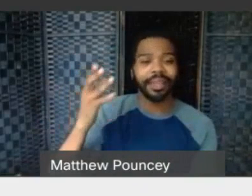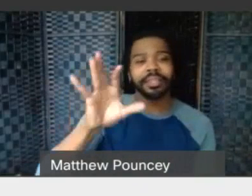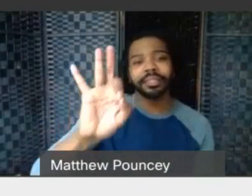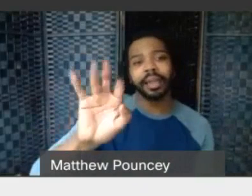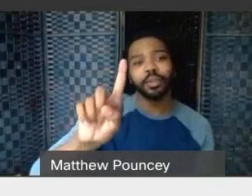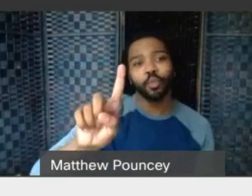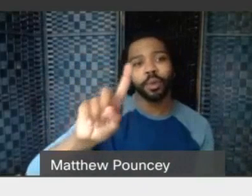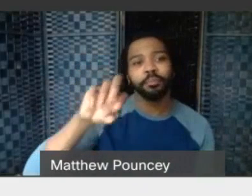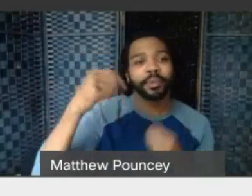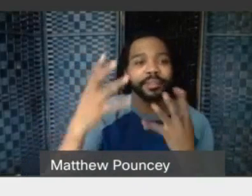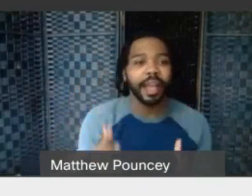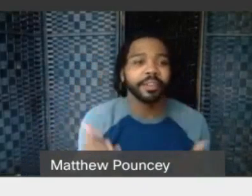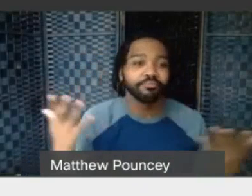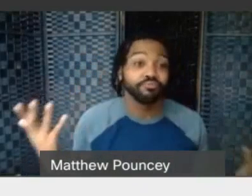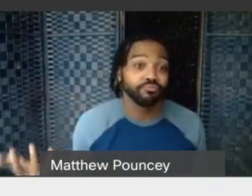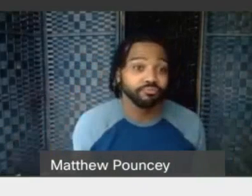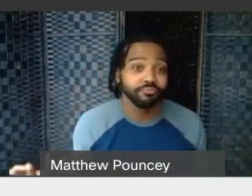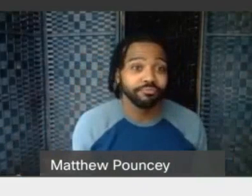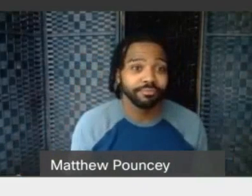91 providers. So